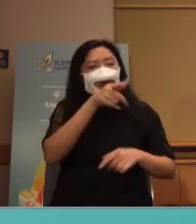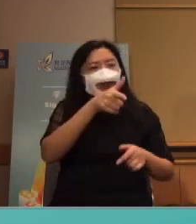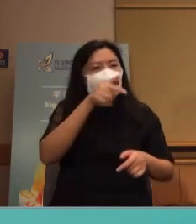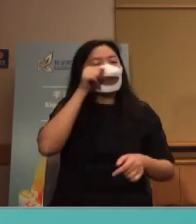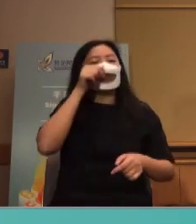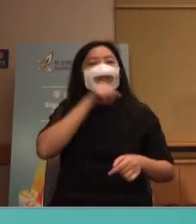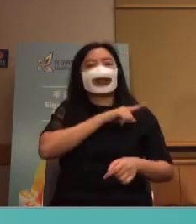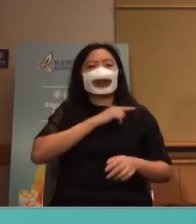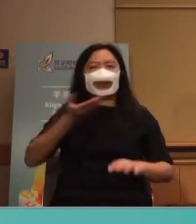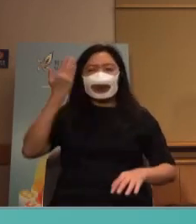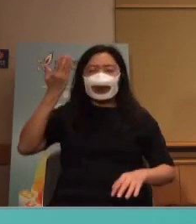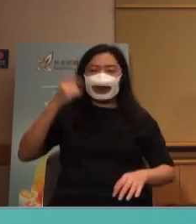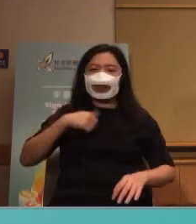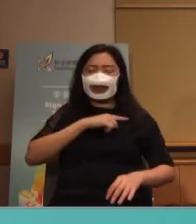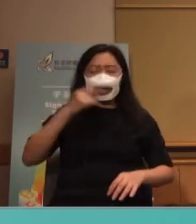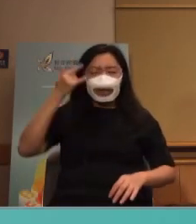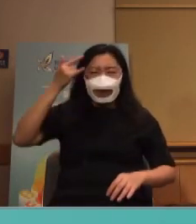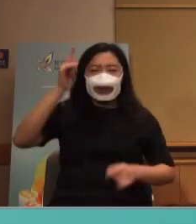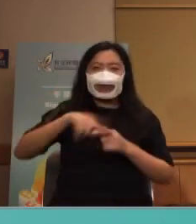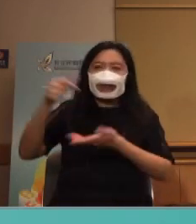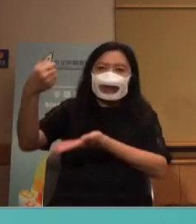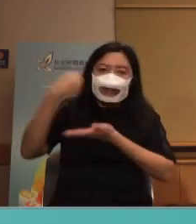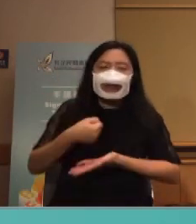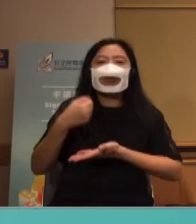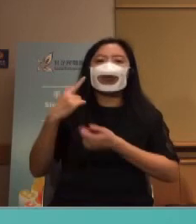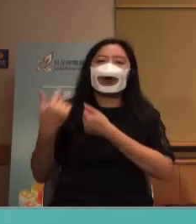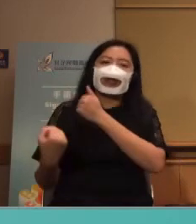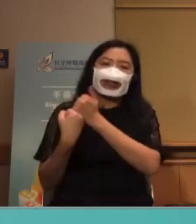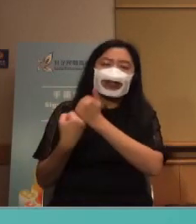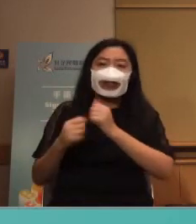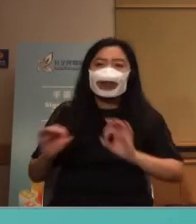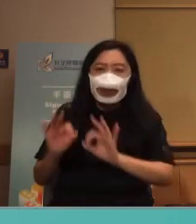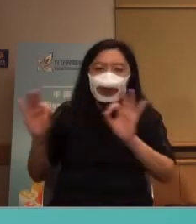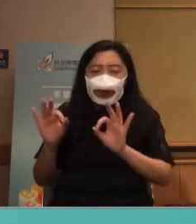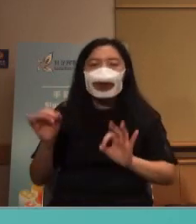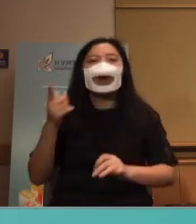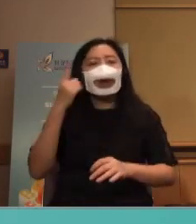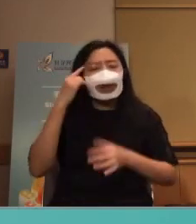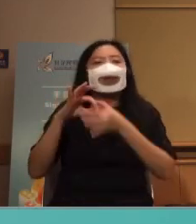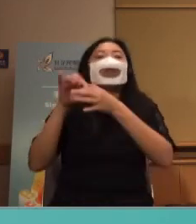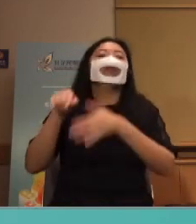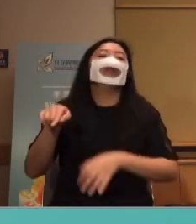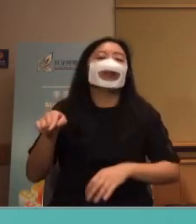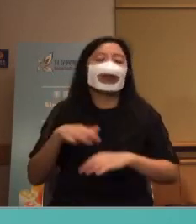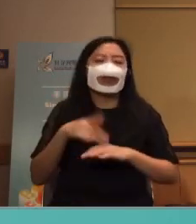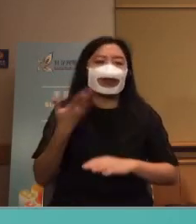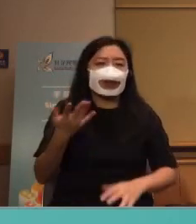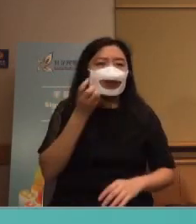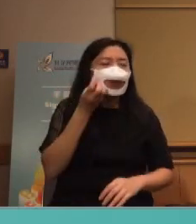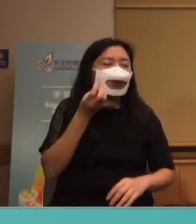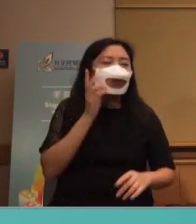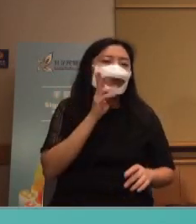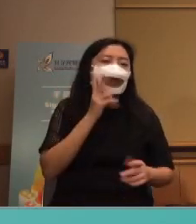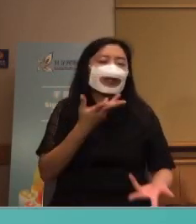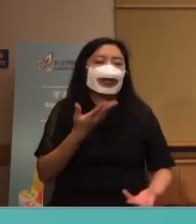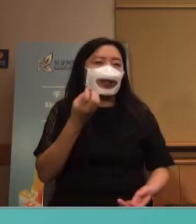I suppose a lot of the millennials and Gen Z hopped onto Web3 because it was a new metaverse, new